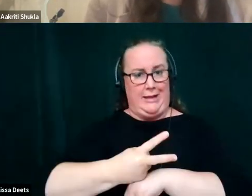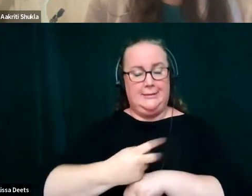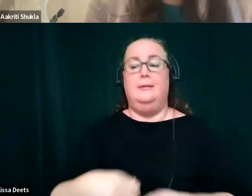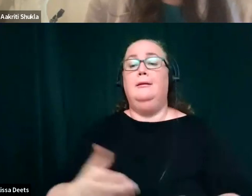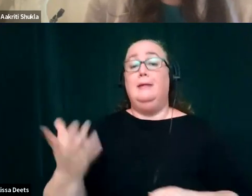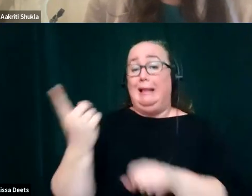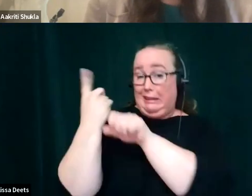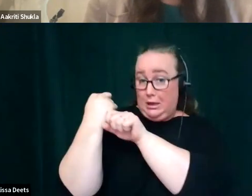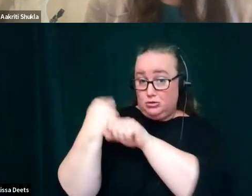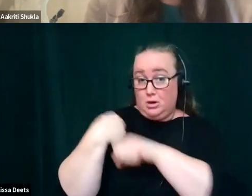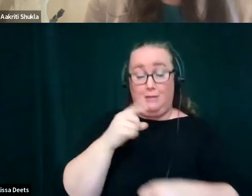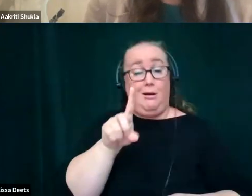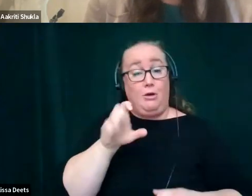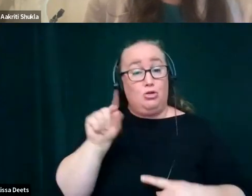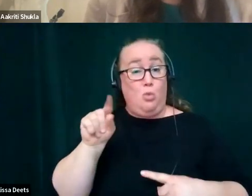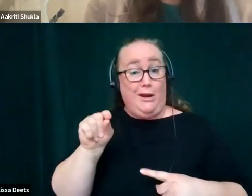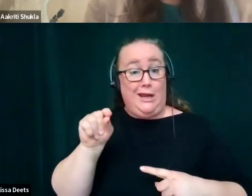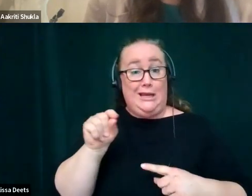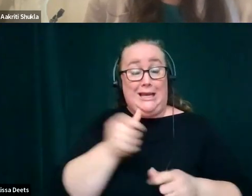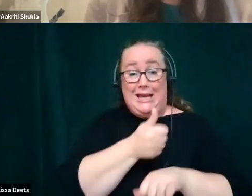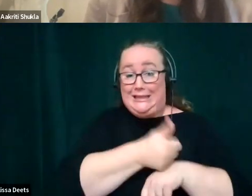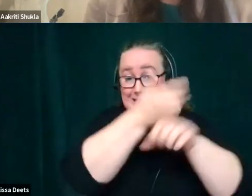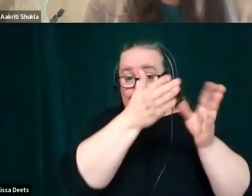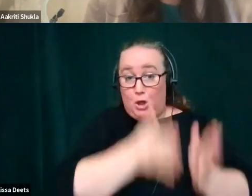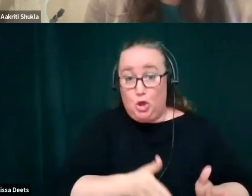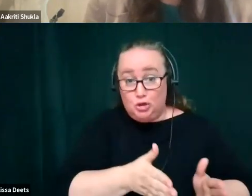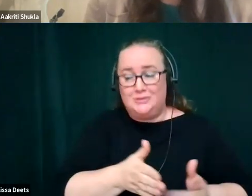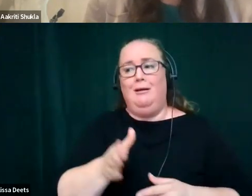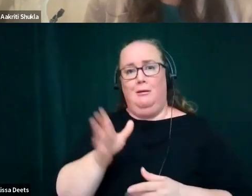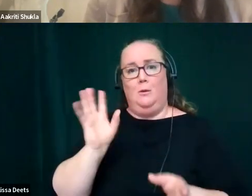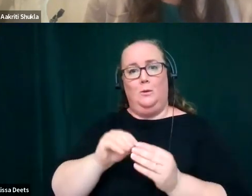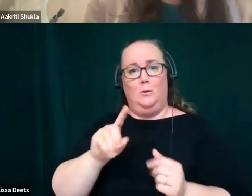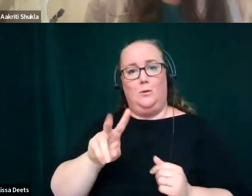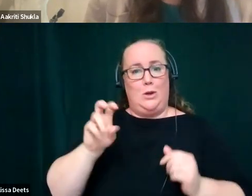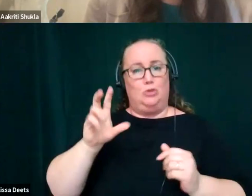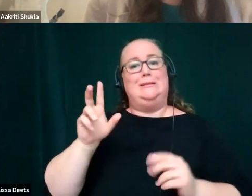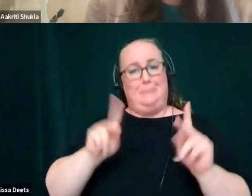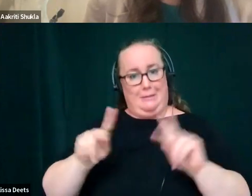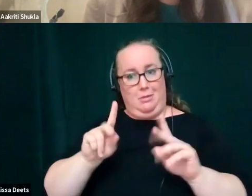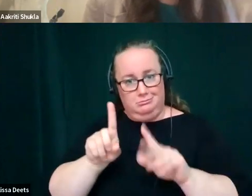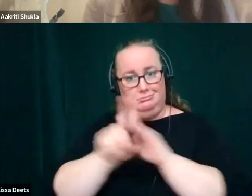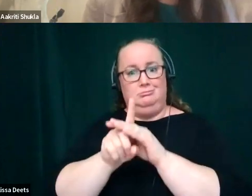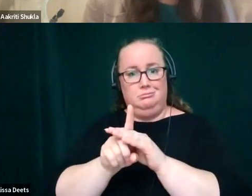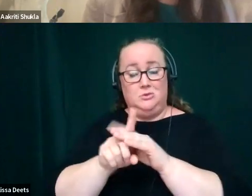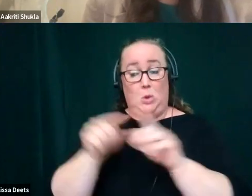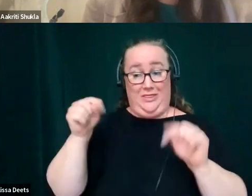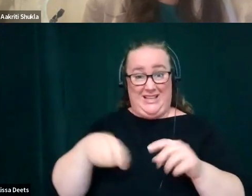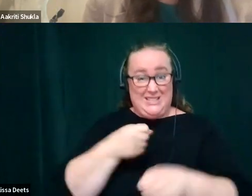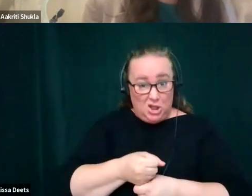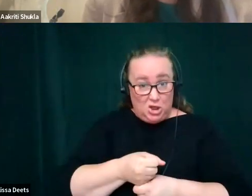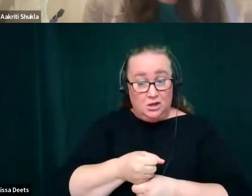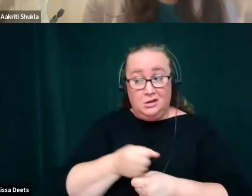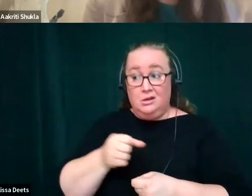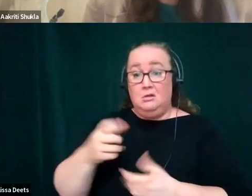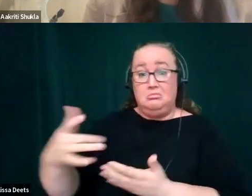120 exhibitors and thousands of attendees. So we are super excited to put on the event this year with everyone's feedback